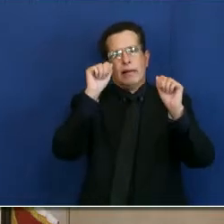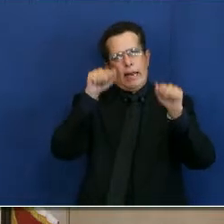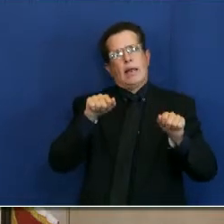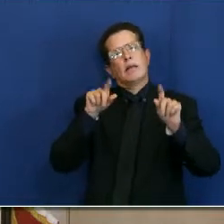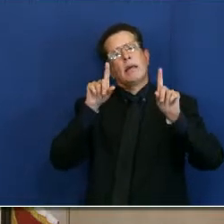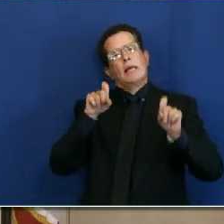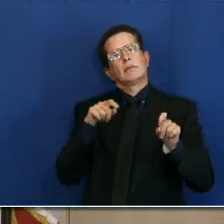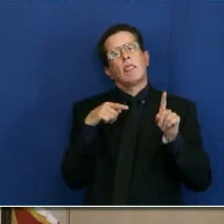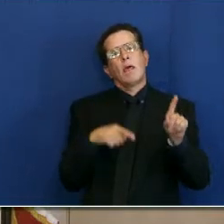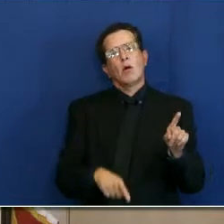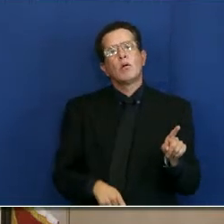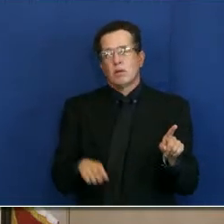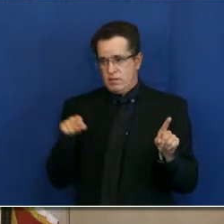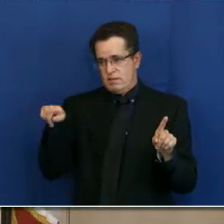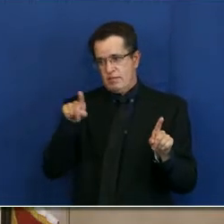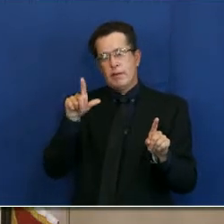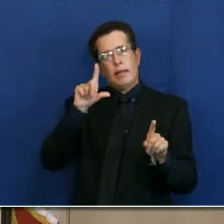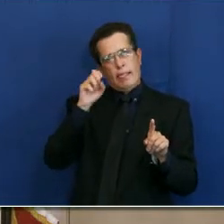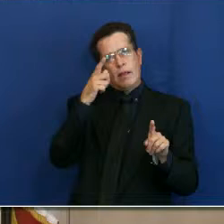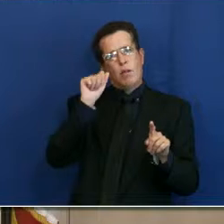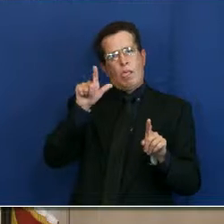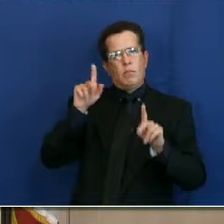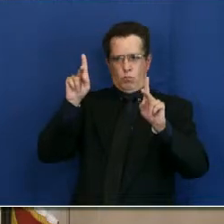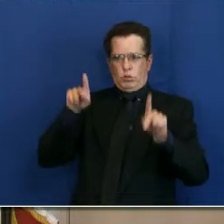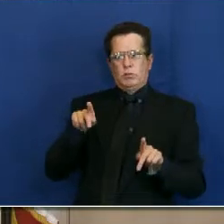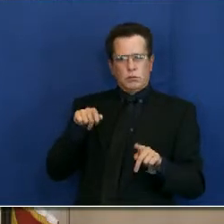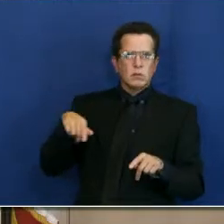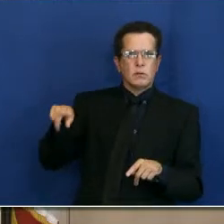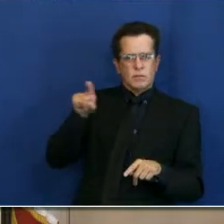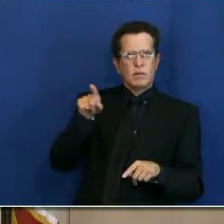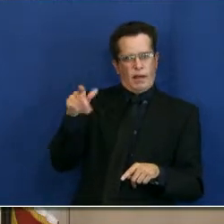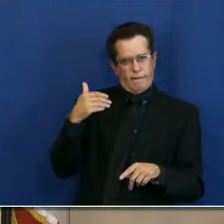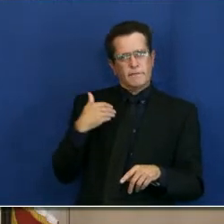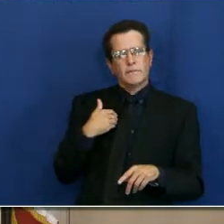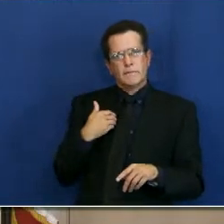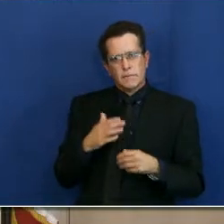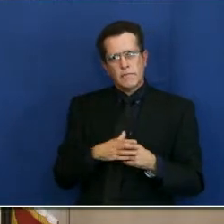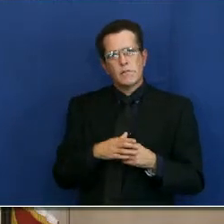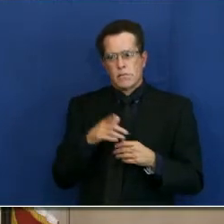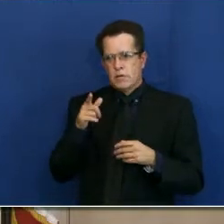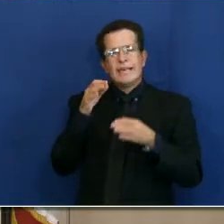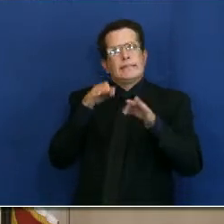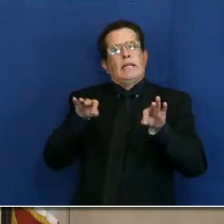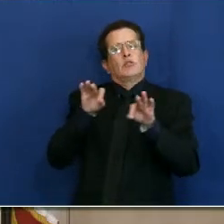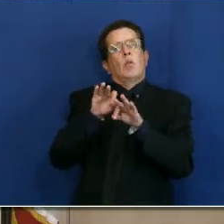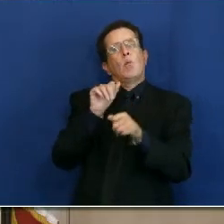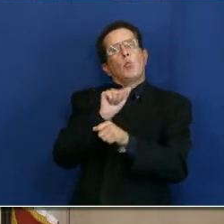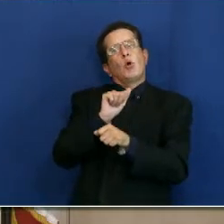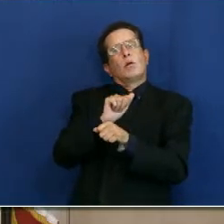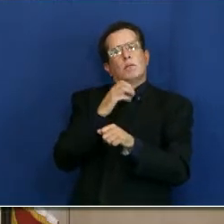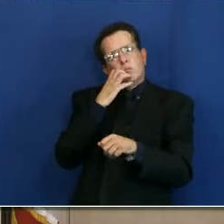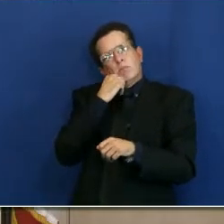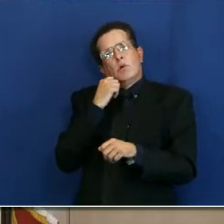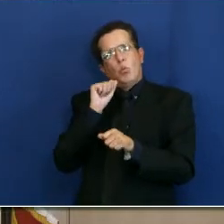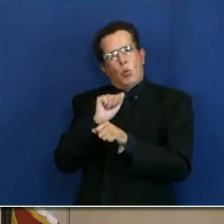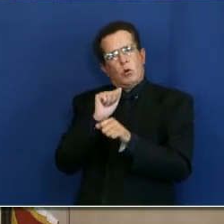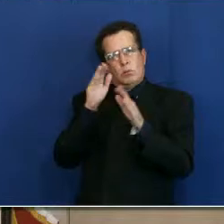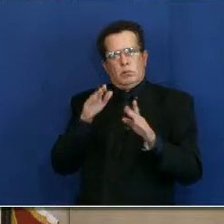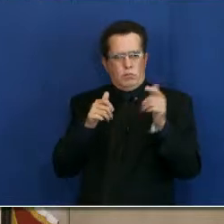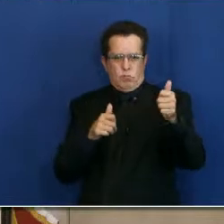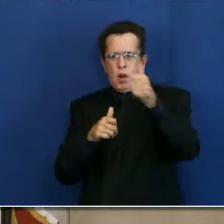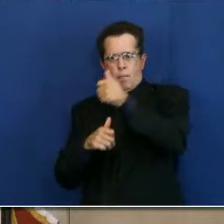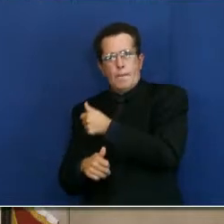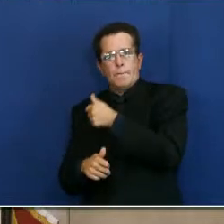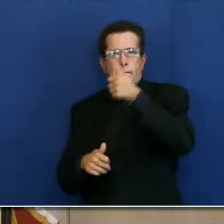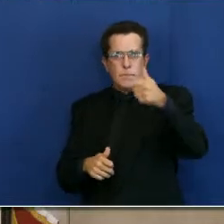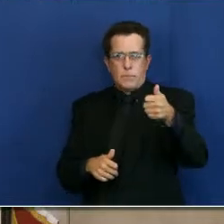aliens or, that they have essential worker status, so they're working on this side of the border, or